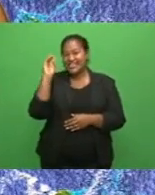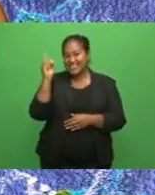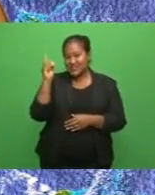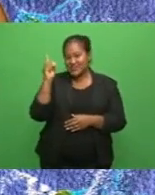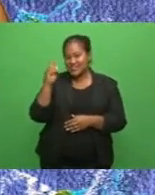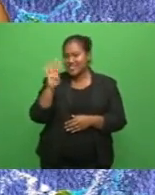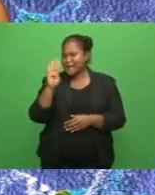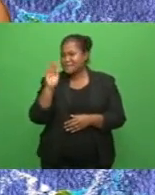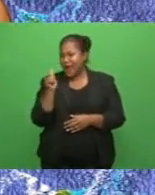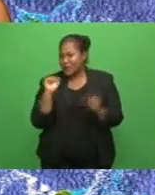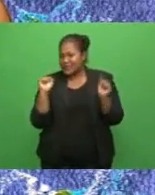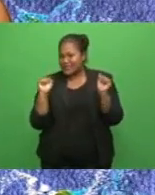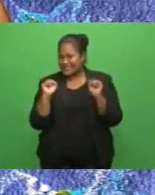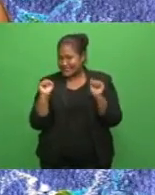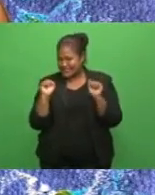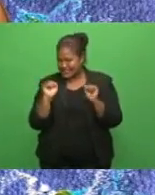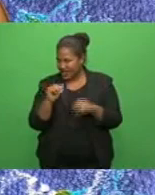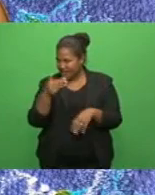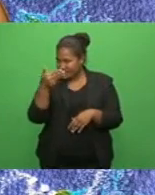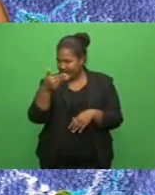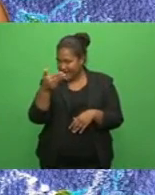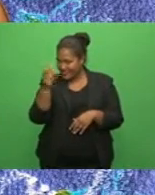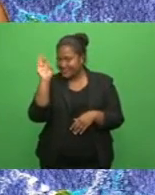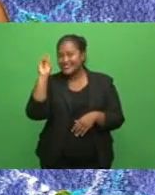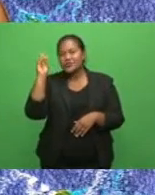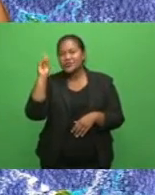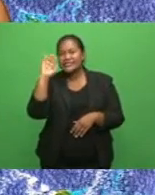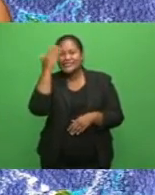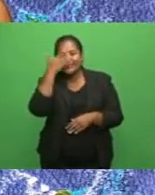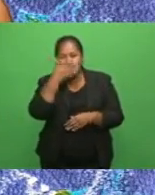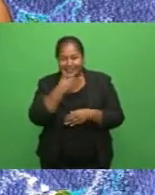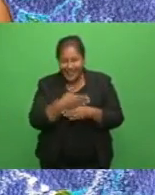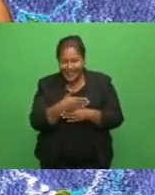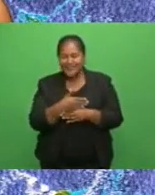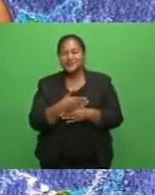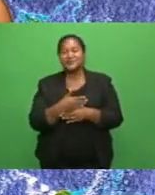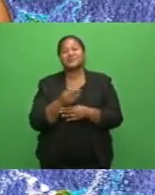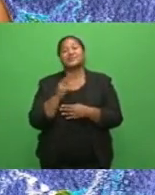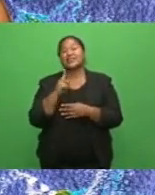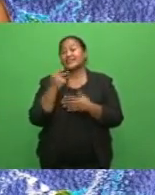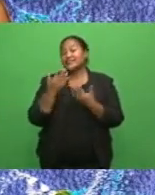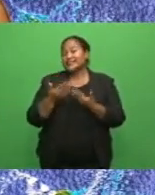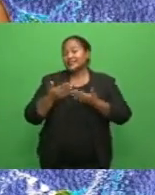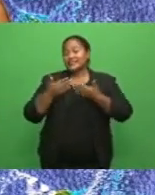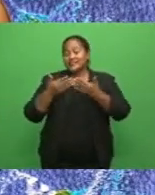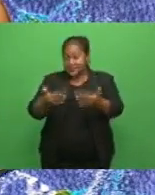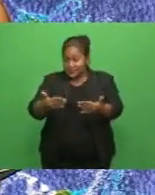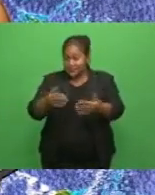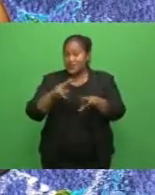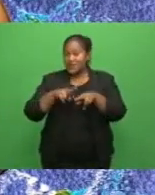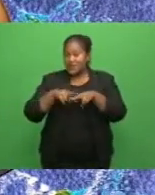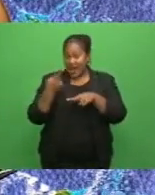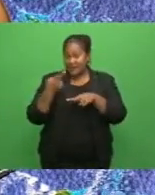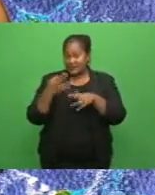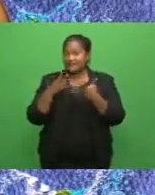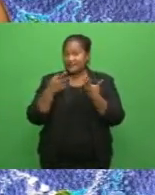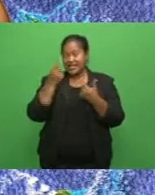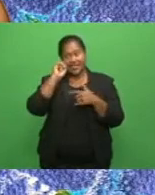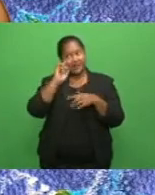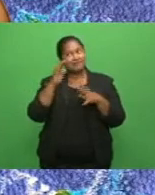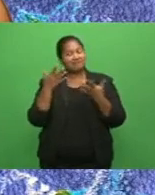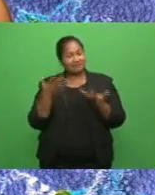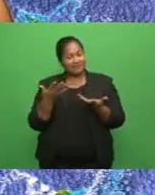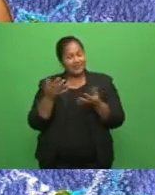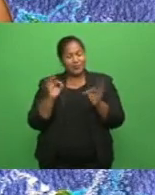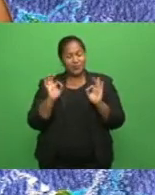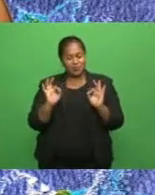being the coolest at 19 degrees at night. And looking further on to Friday, I basically call it the start of the